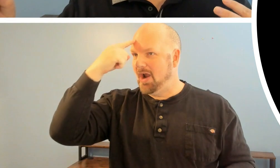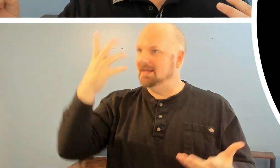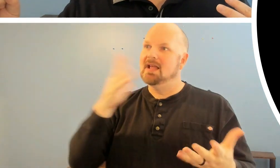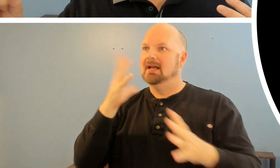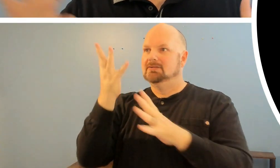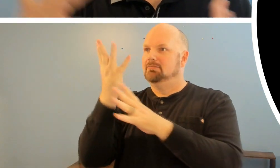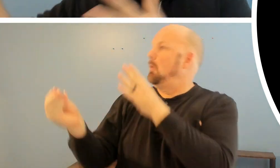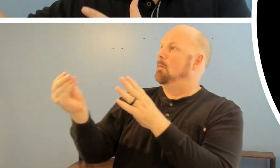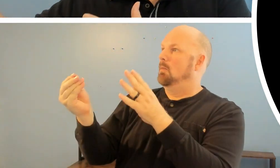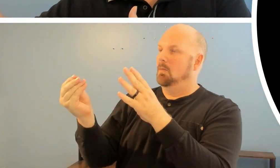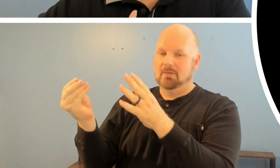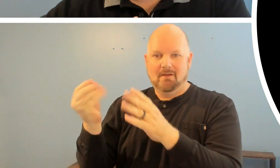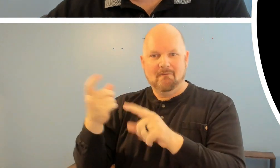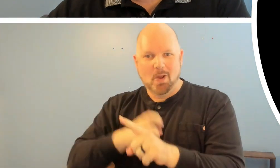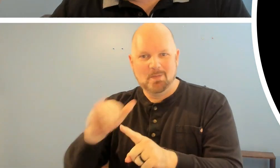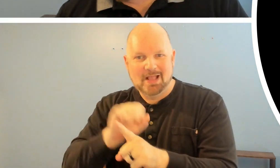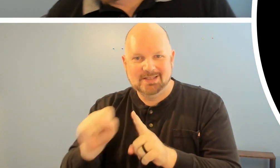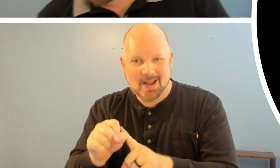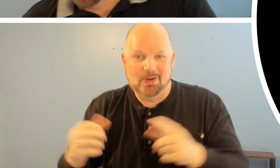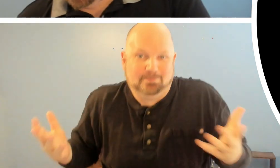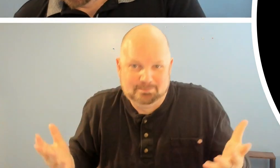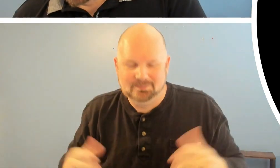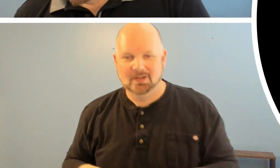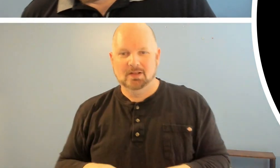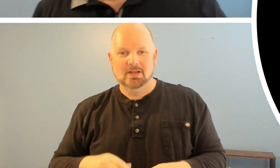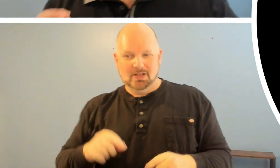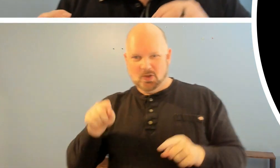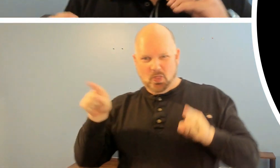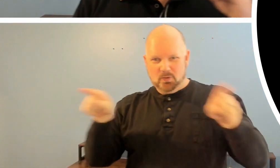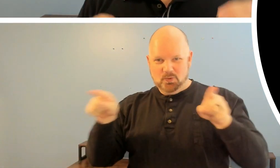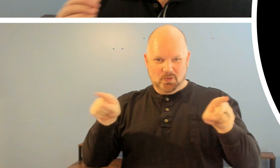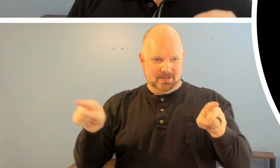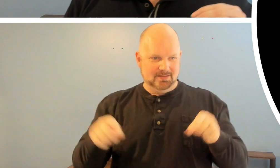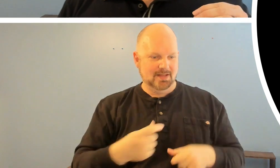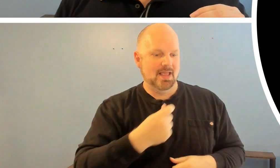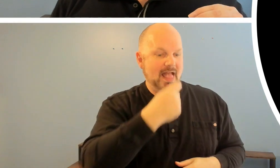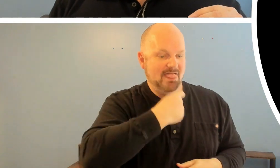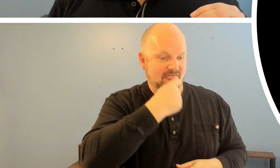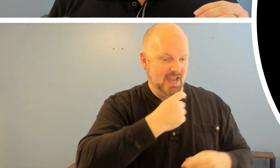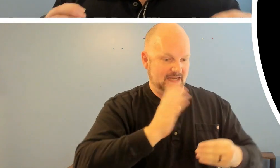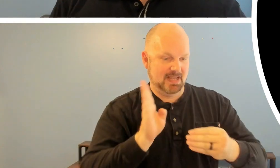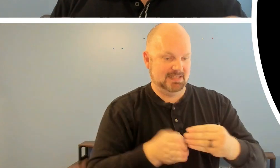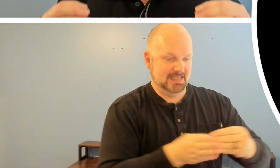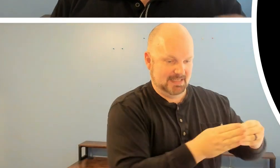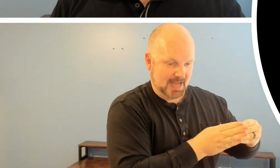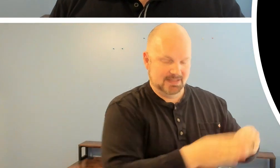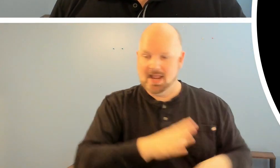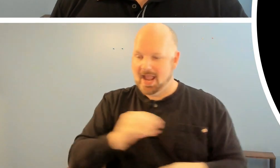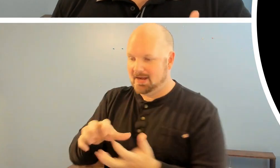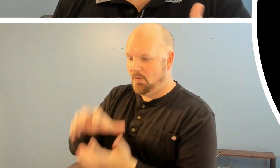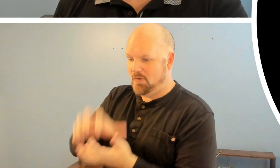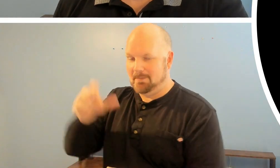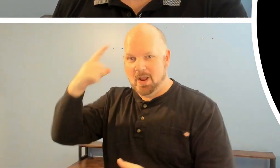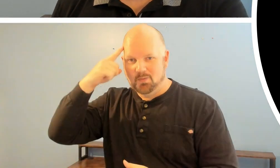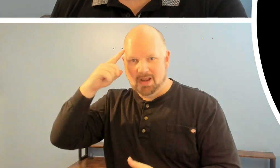your brain has exited the scenario as well. So those two things end up